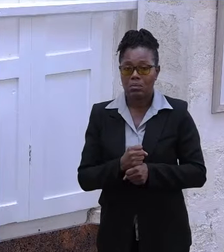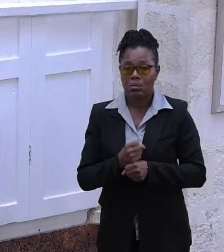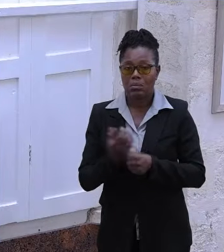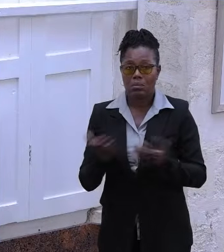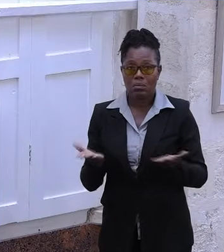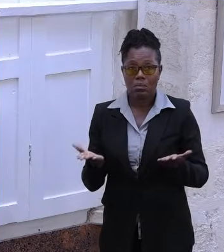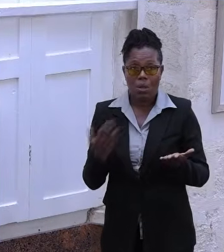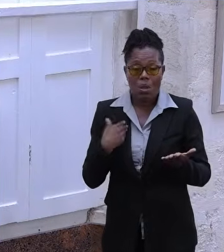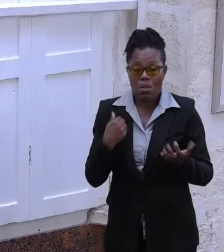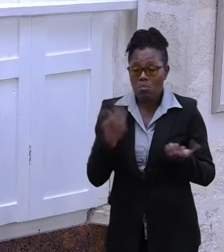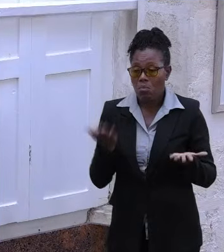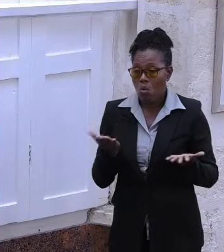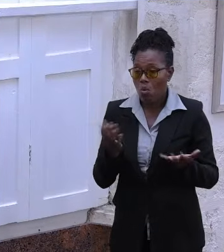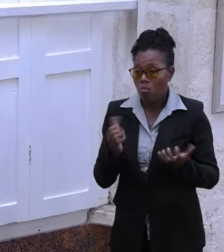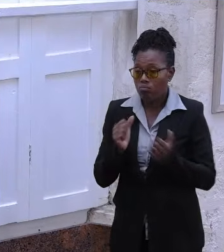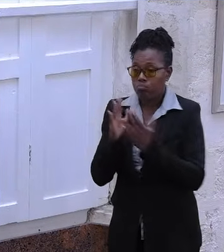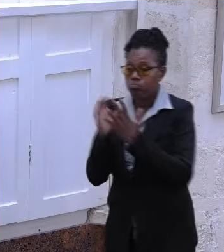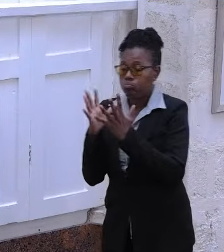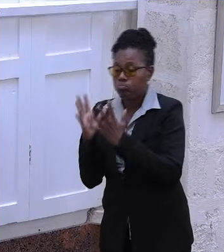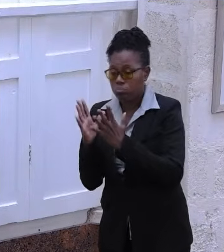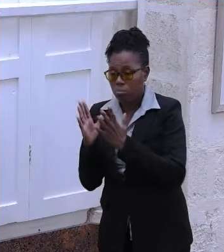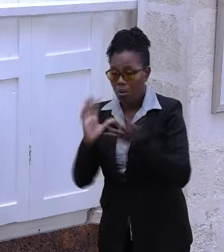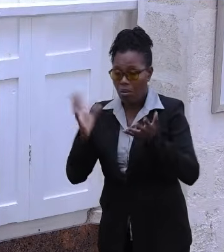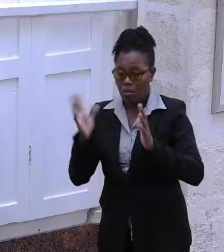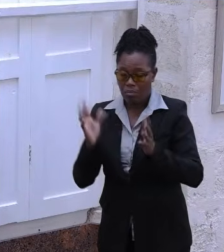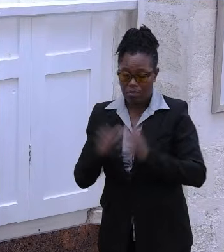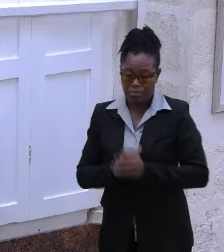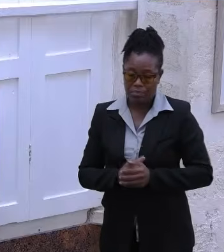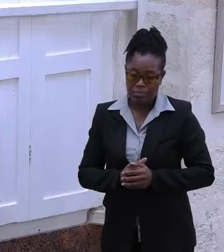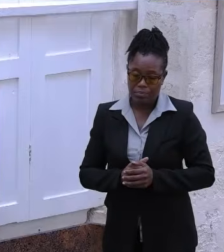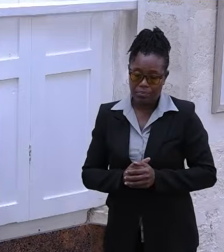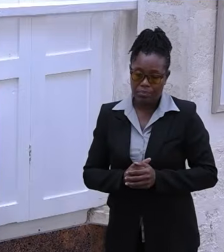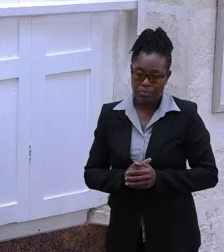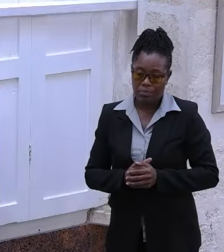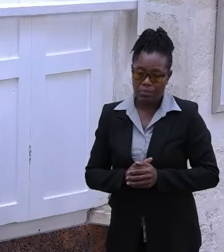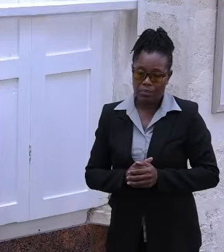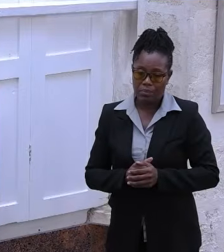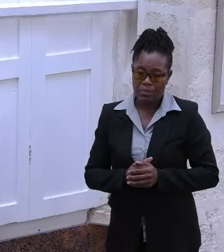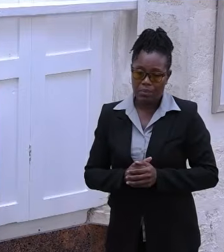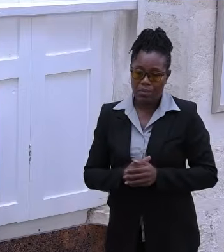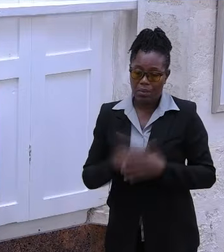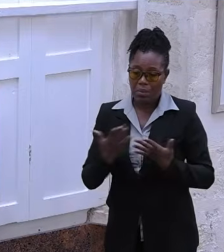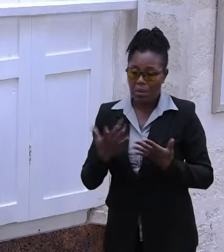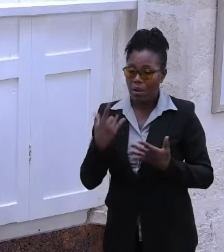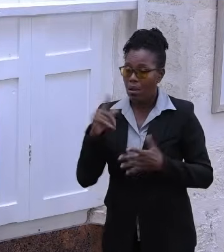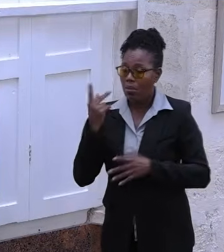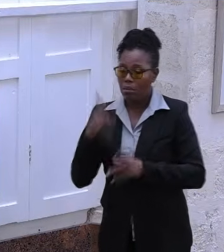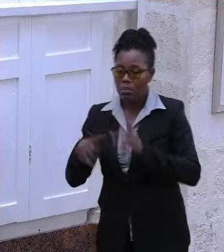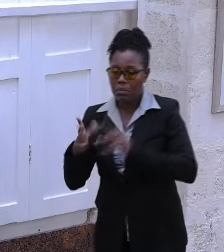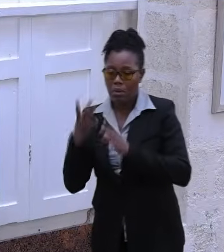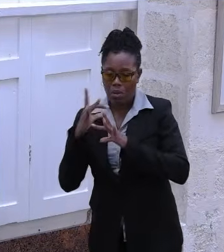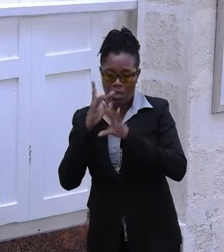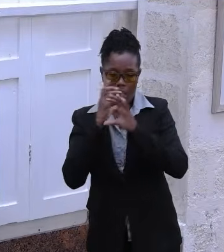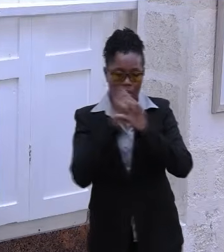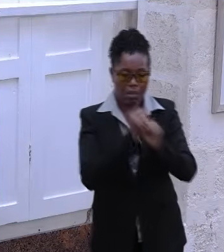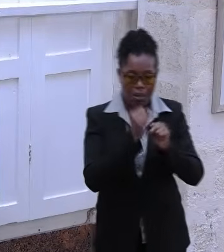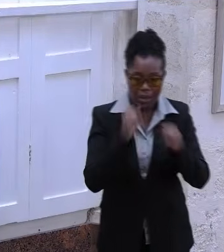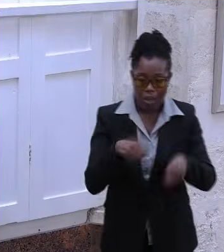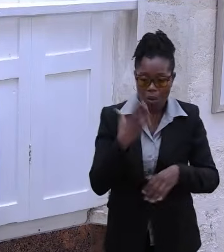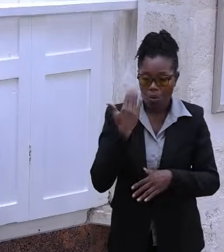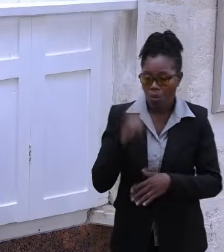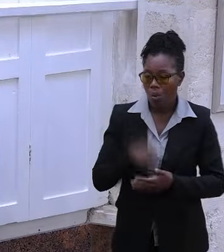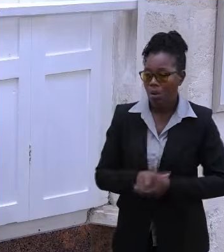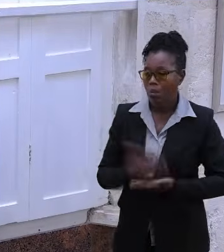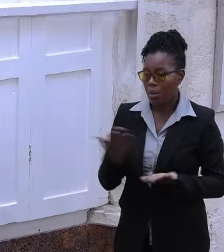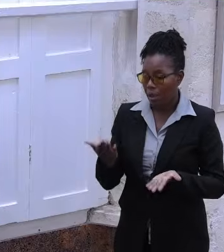more competitive when compared to other countries in terms of attracting persons, because we have the deficit and we want to